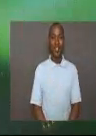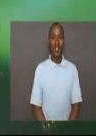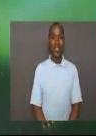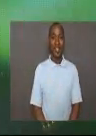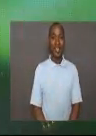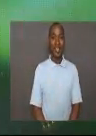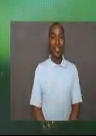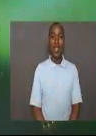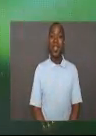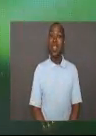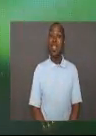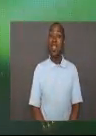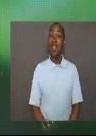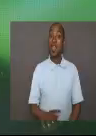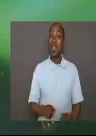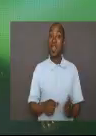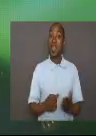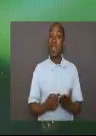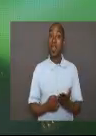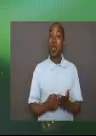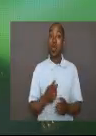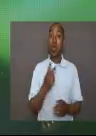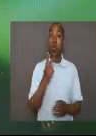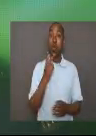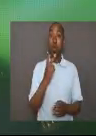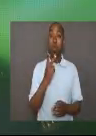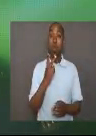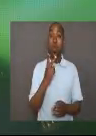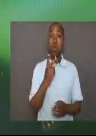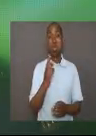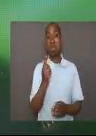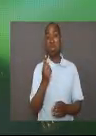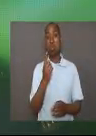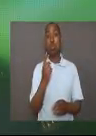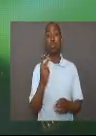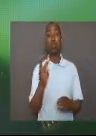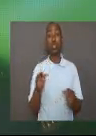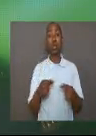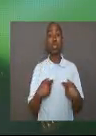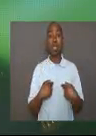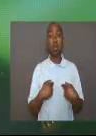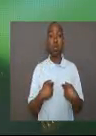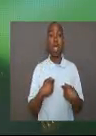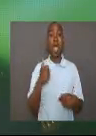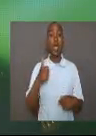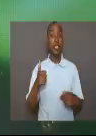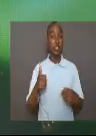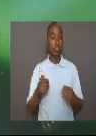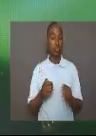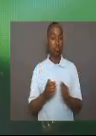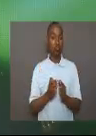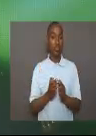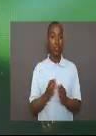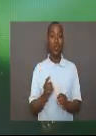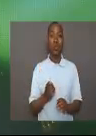There are some areas where arteries run close to the surface of the body and can be